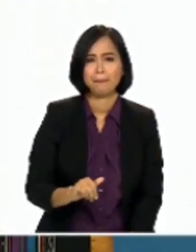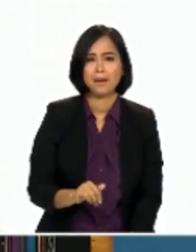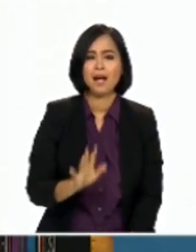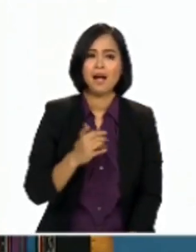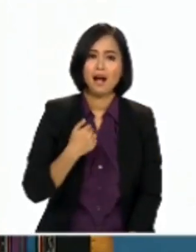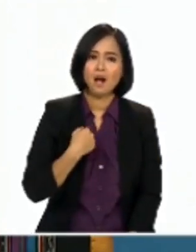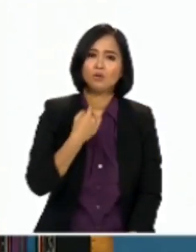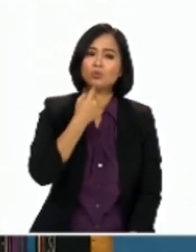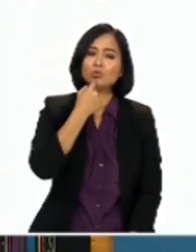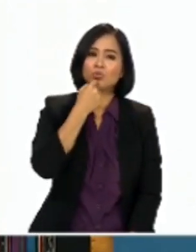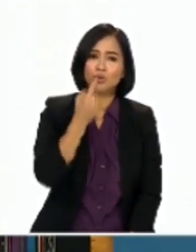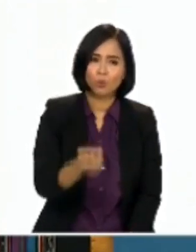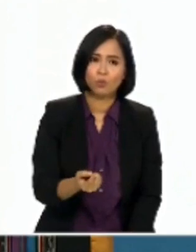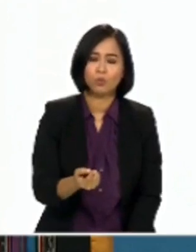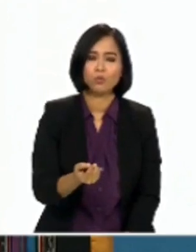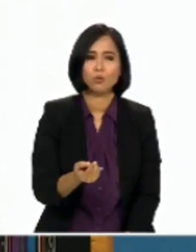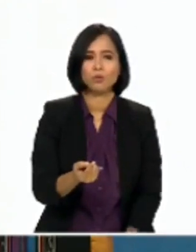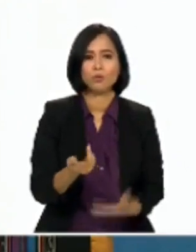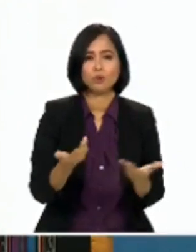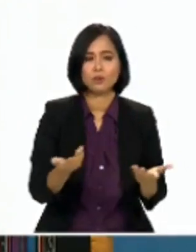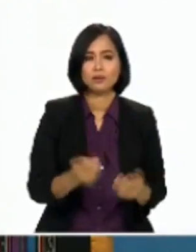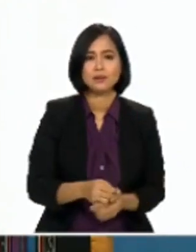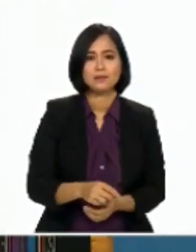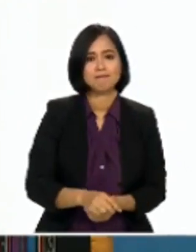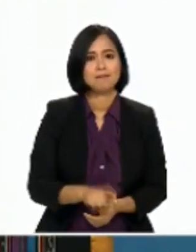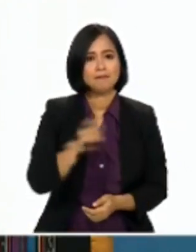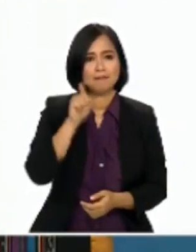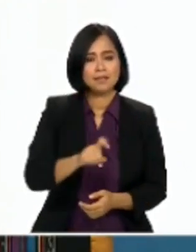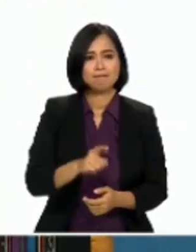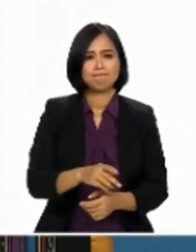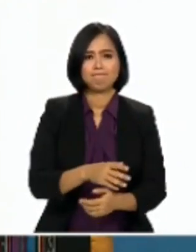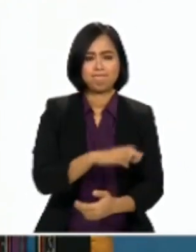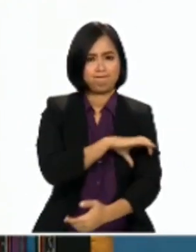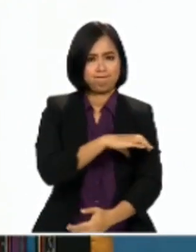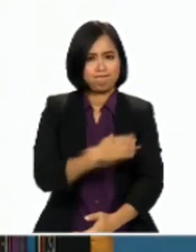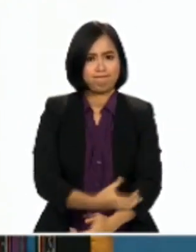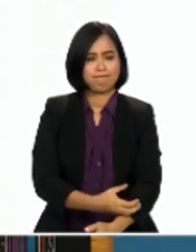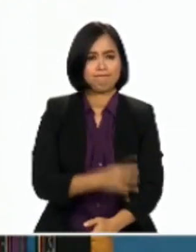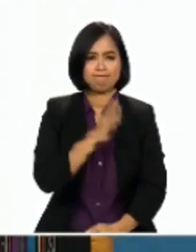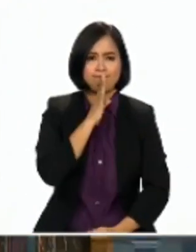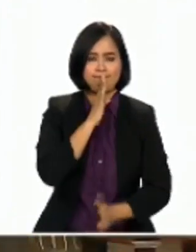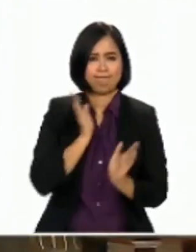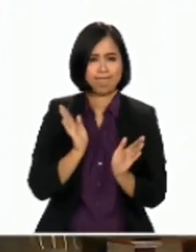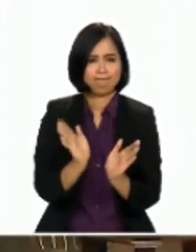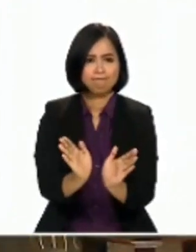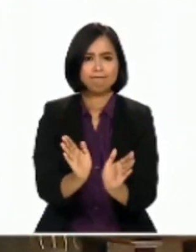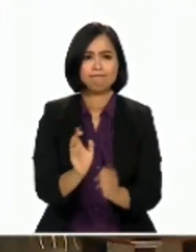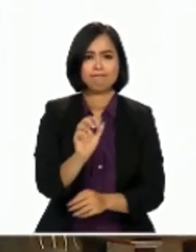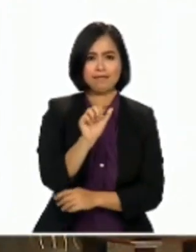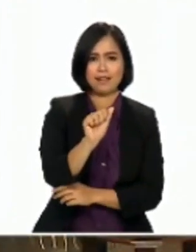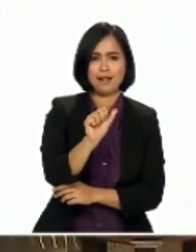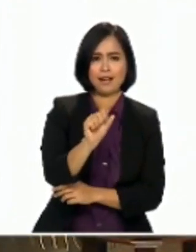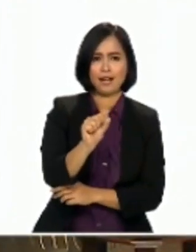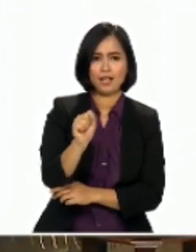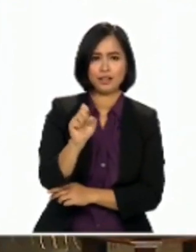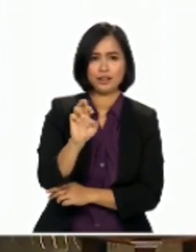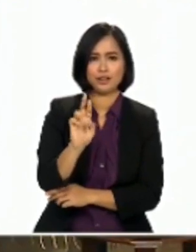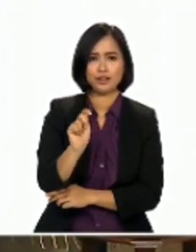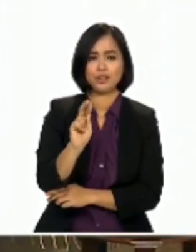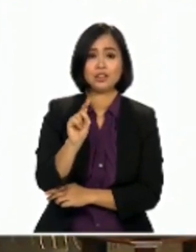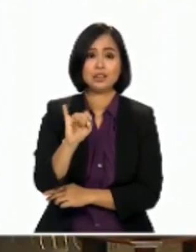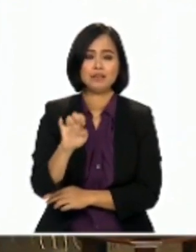Sinasabi ko na sa inyo, be assertive. At pag ikayo o ikaw